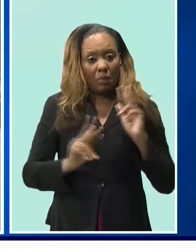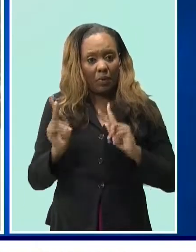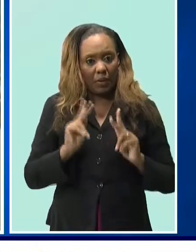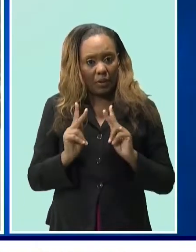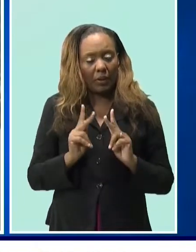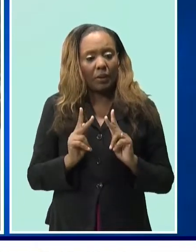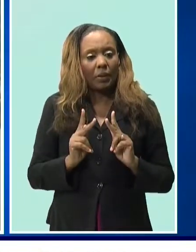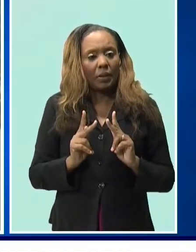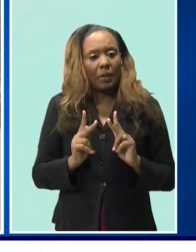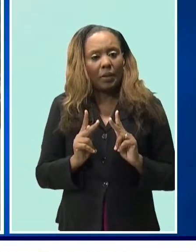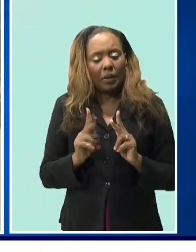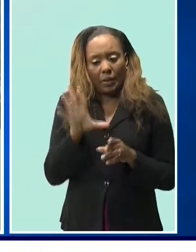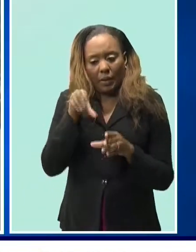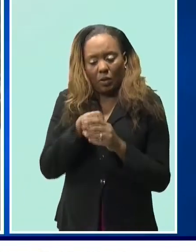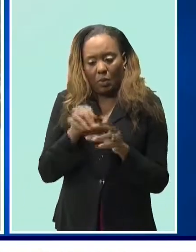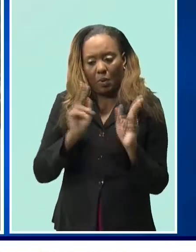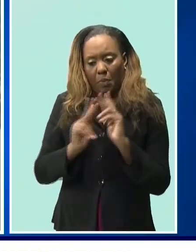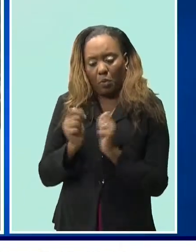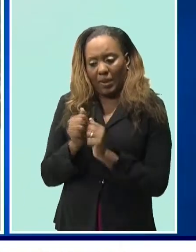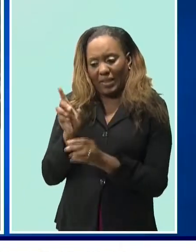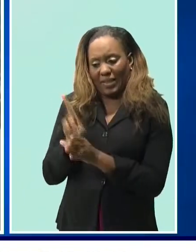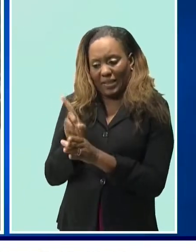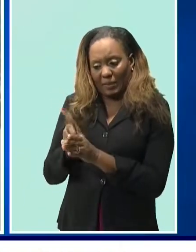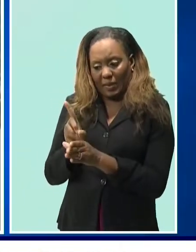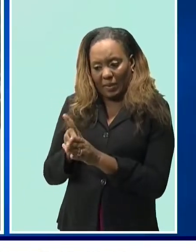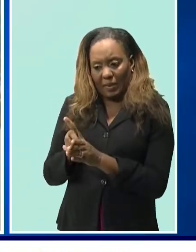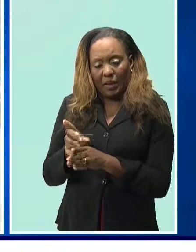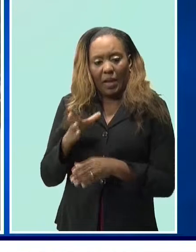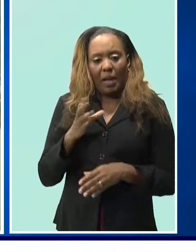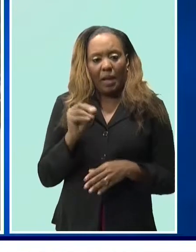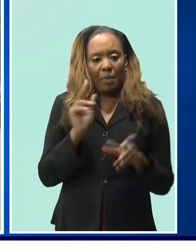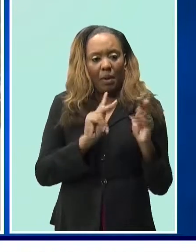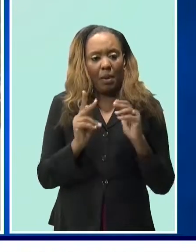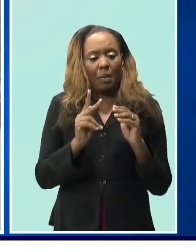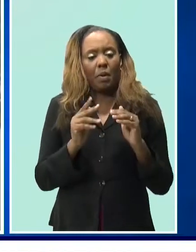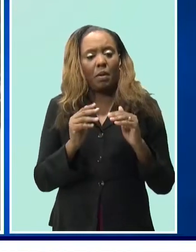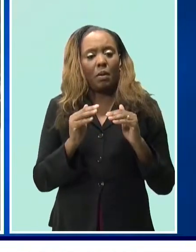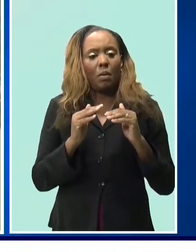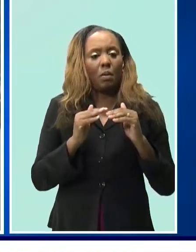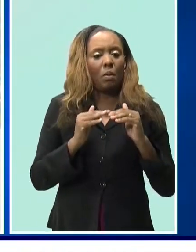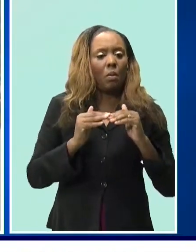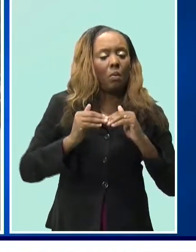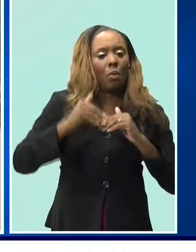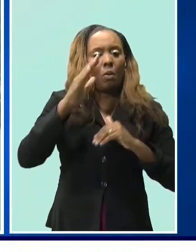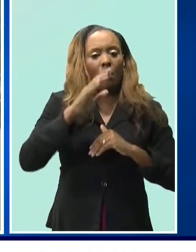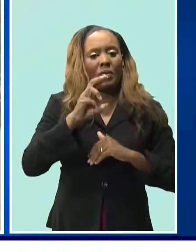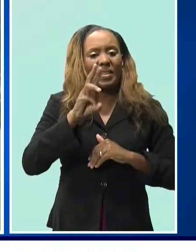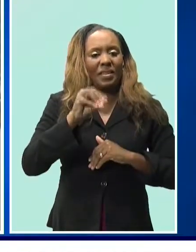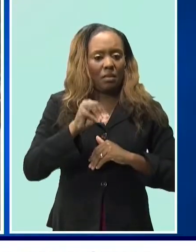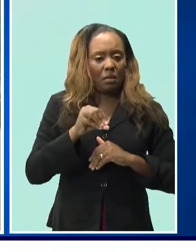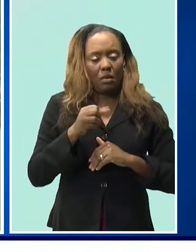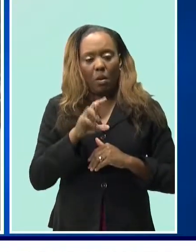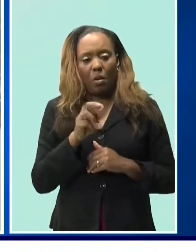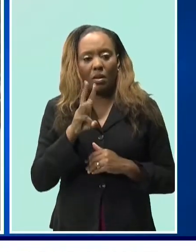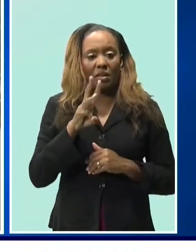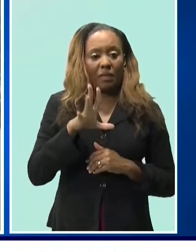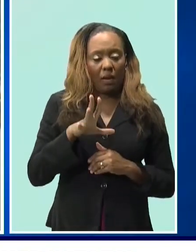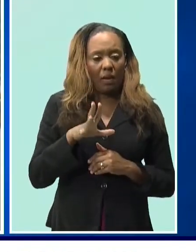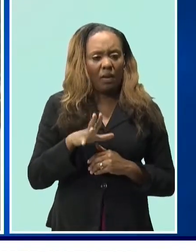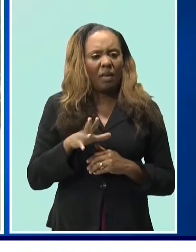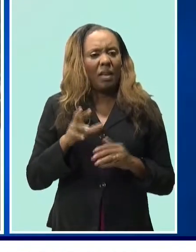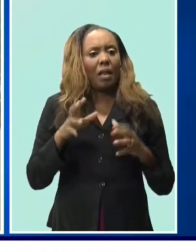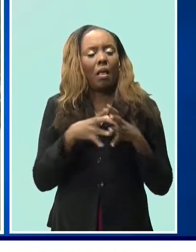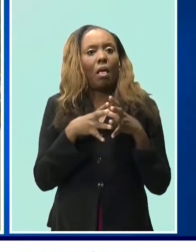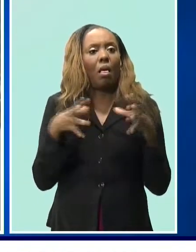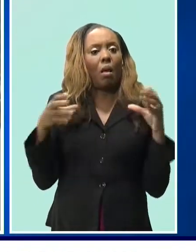including persons with disabilities as well as persons 60 or 65 and over, would have meant a much larger proportion of population